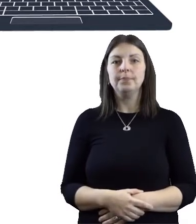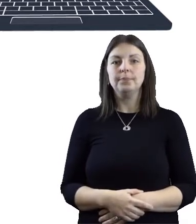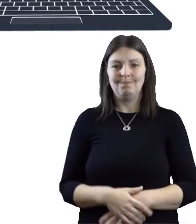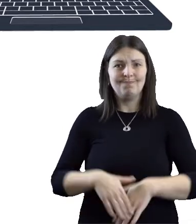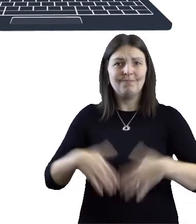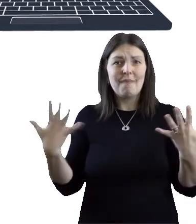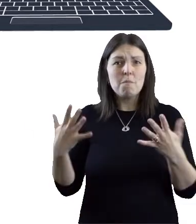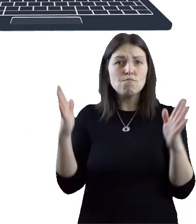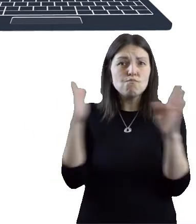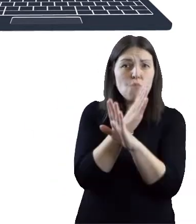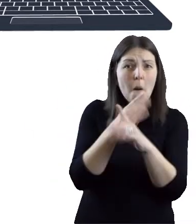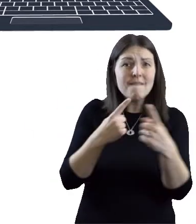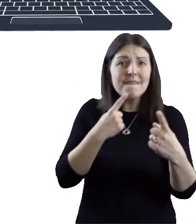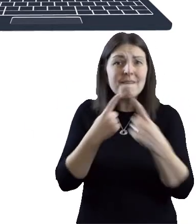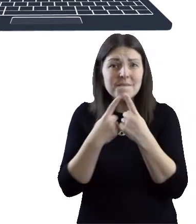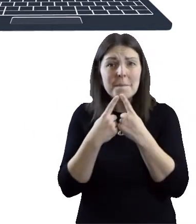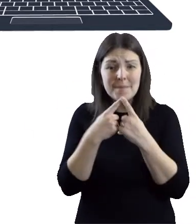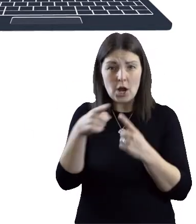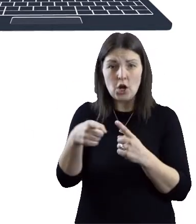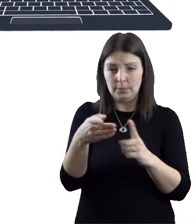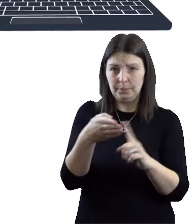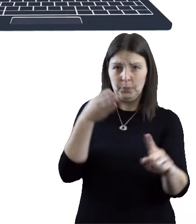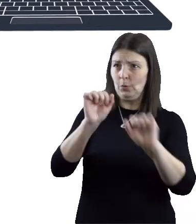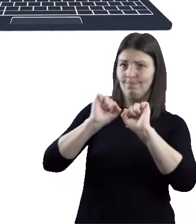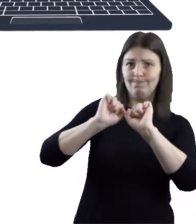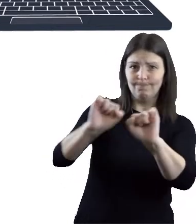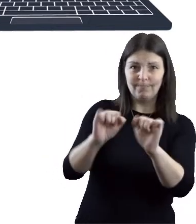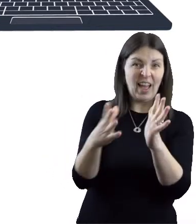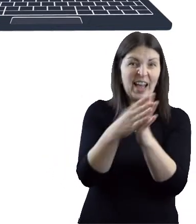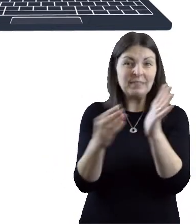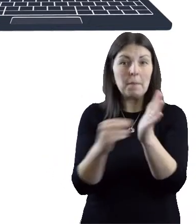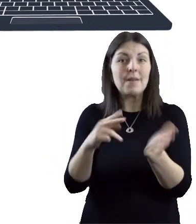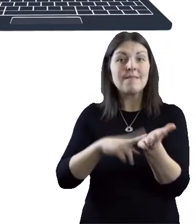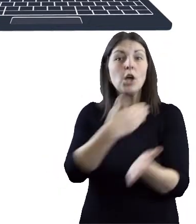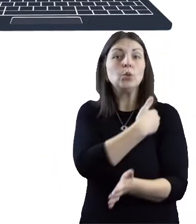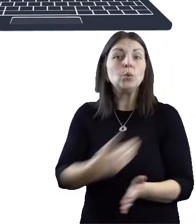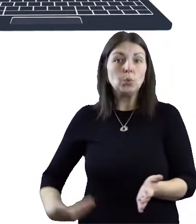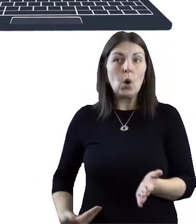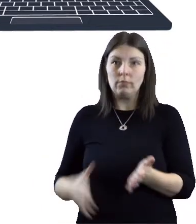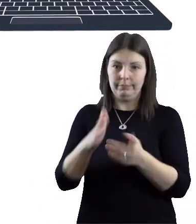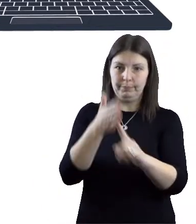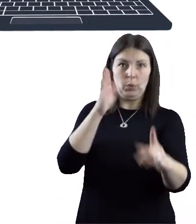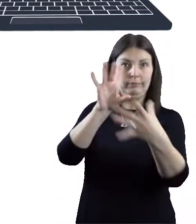Your national insurance number is an example of this and could be used for identity theft.